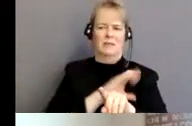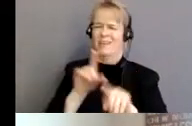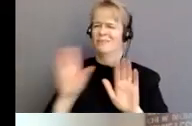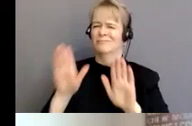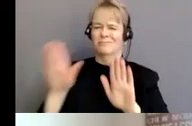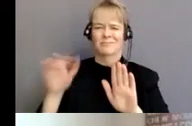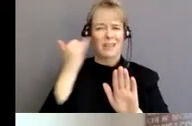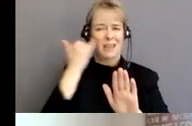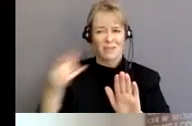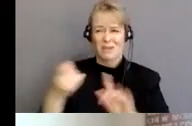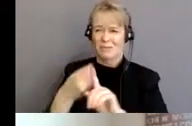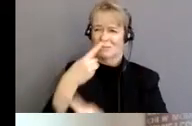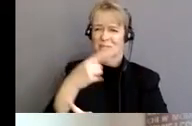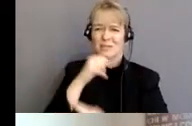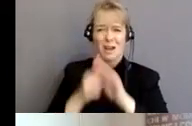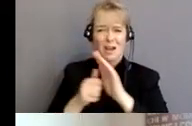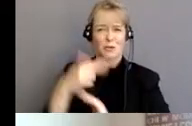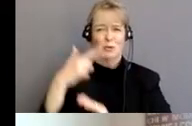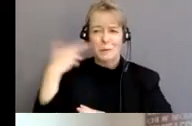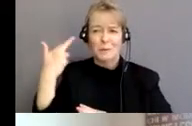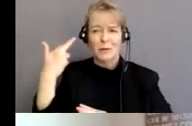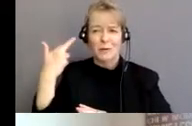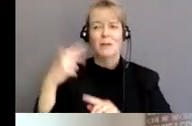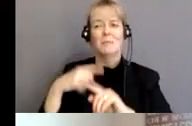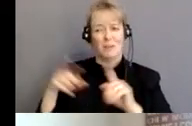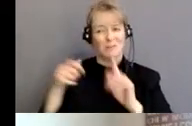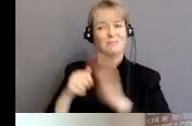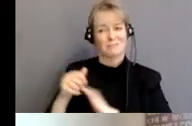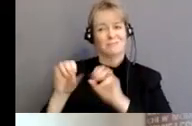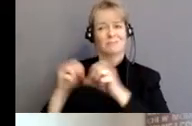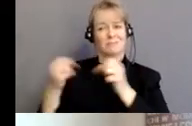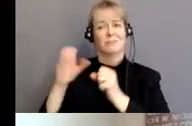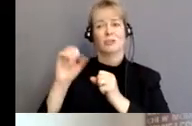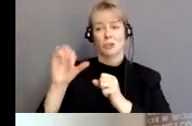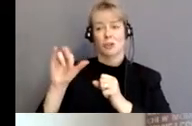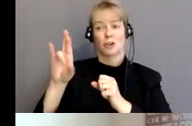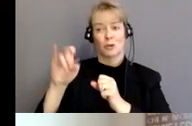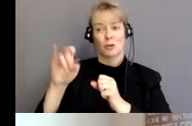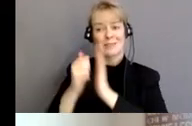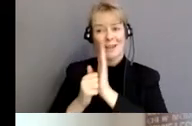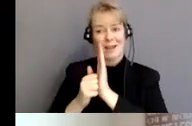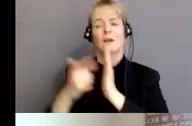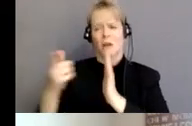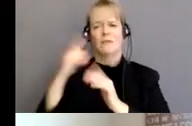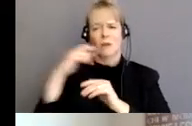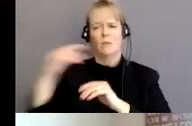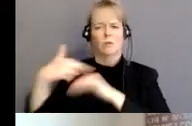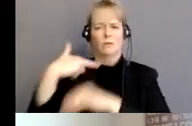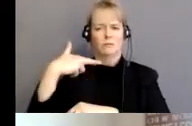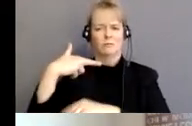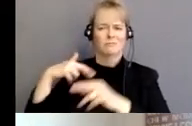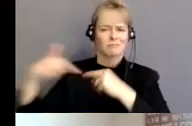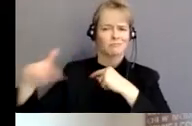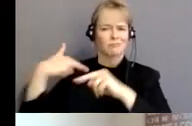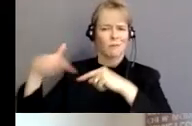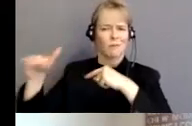contacting us if it's something that's within our mandate. As far as getting funds back, it doesn't generally